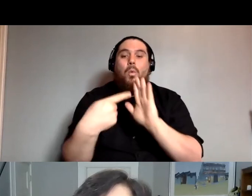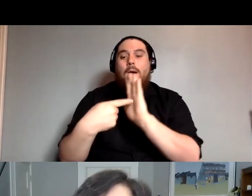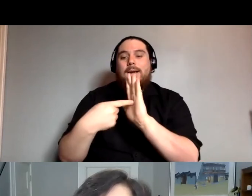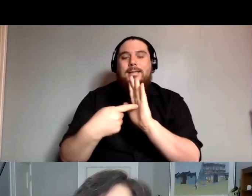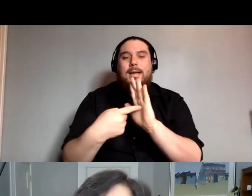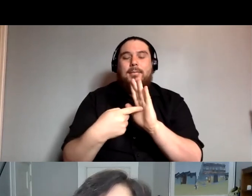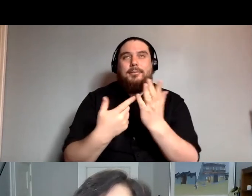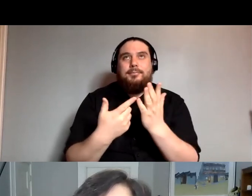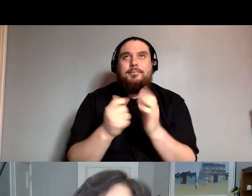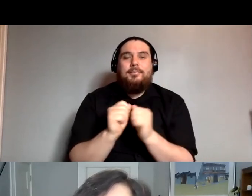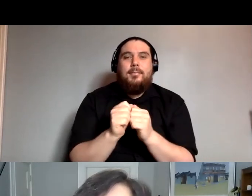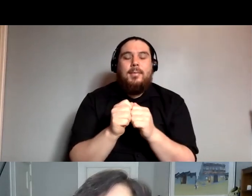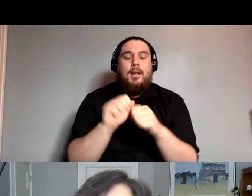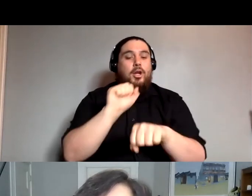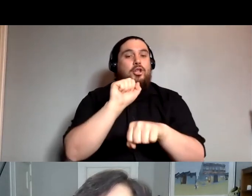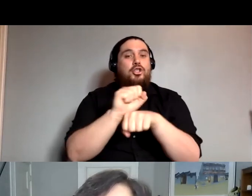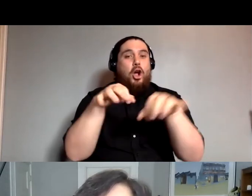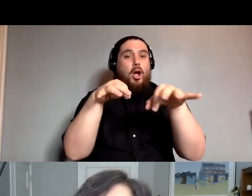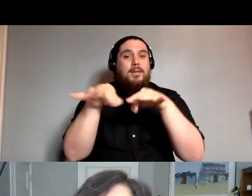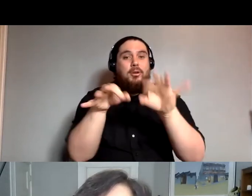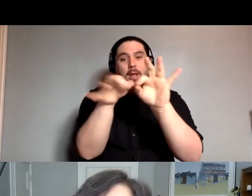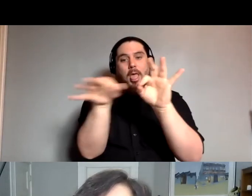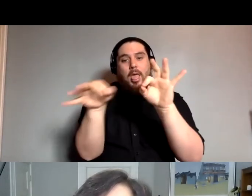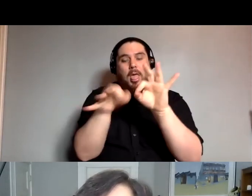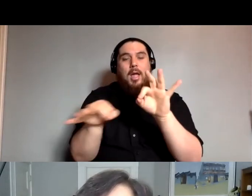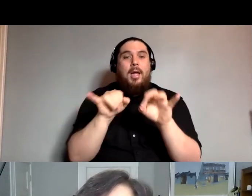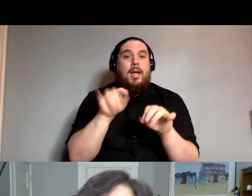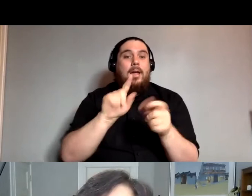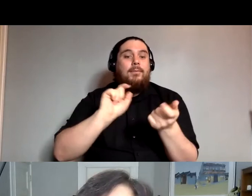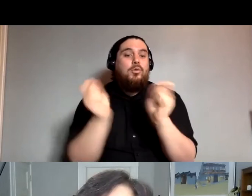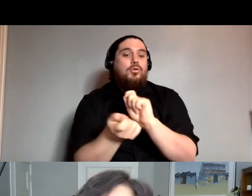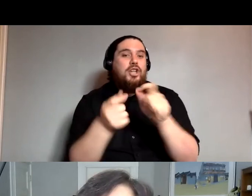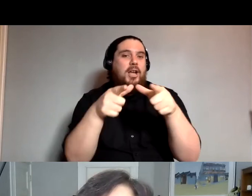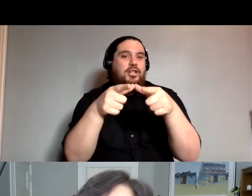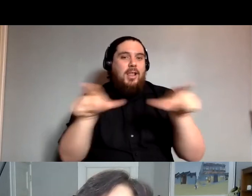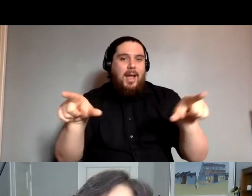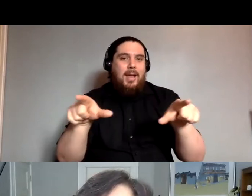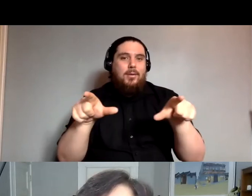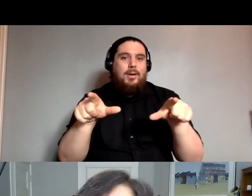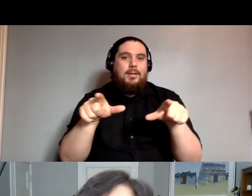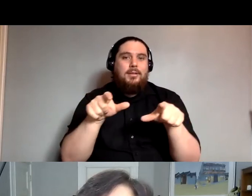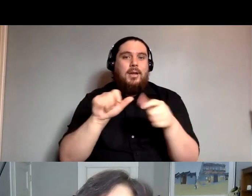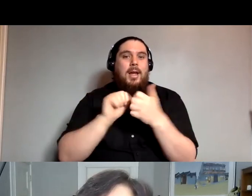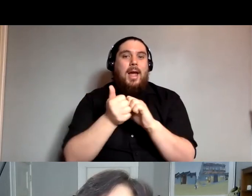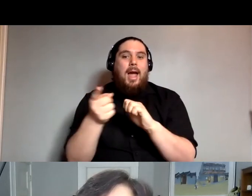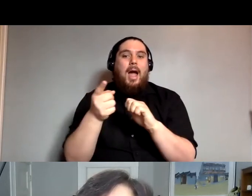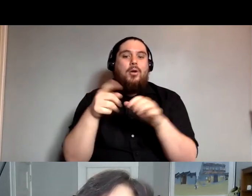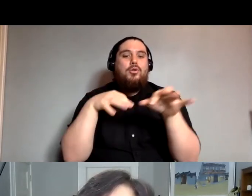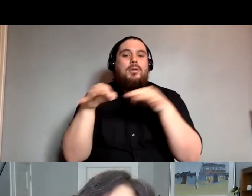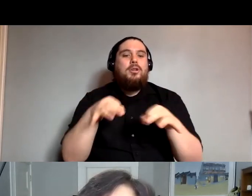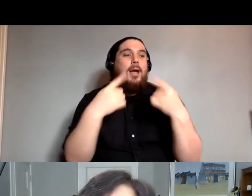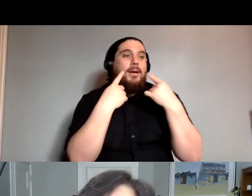language of the job description and the way that you describe what success looks like in a role,